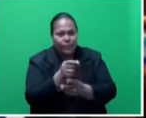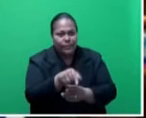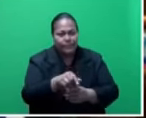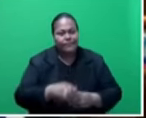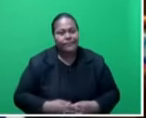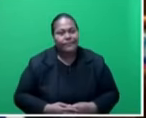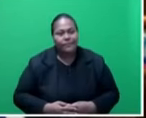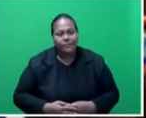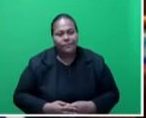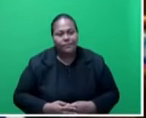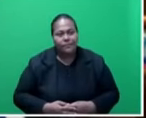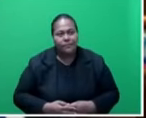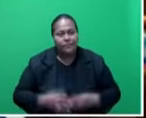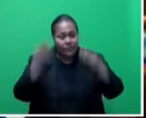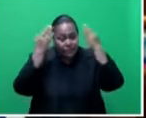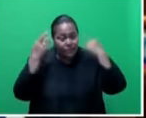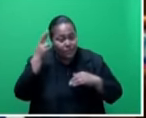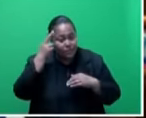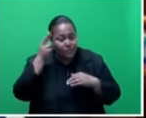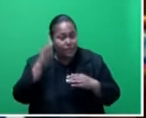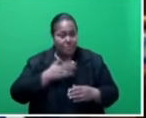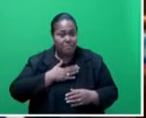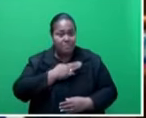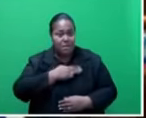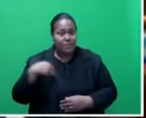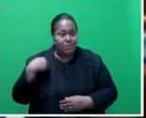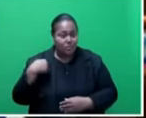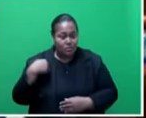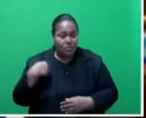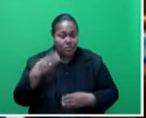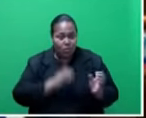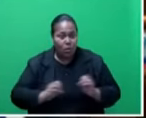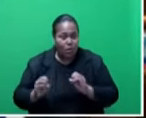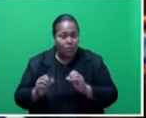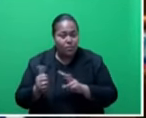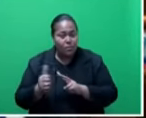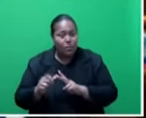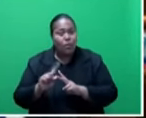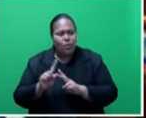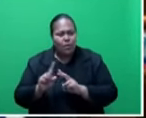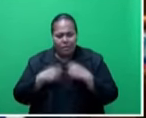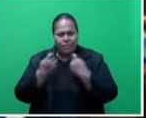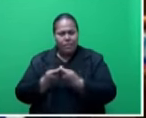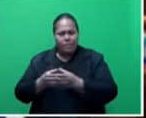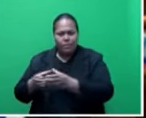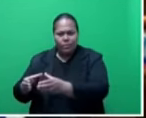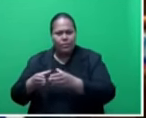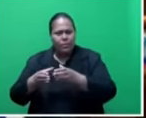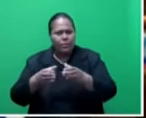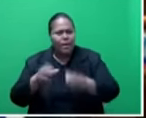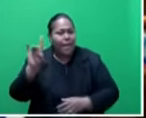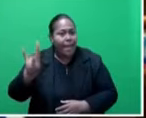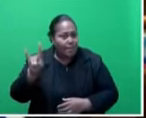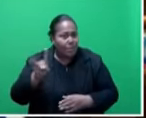said, the Ministry also organized the deployment of a mobile veterinary clinic to set up